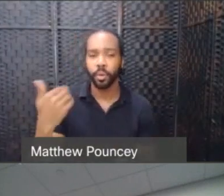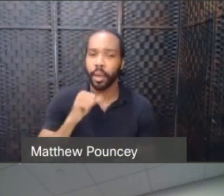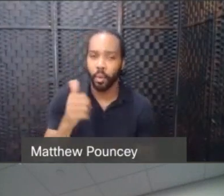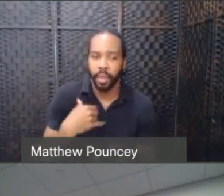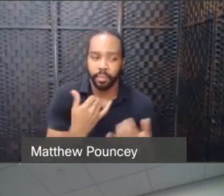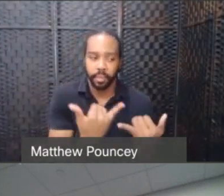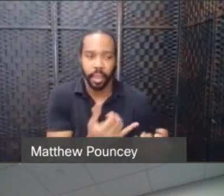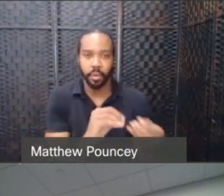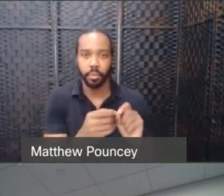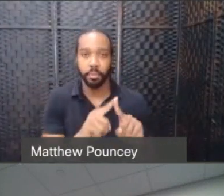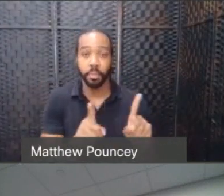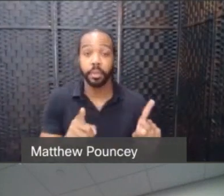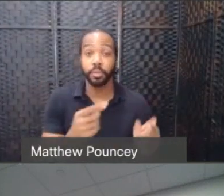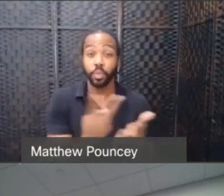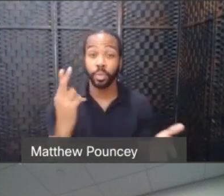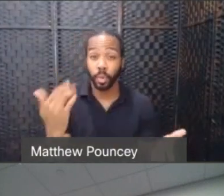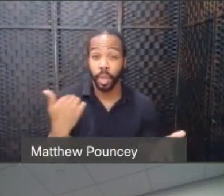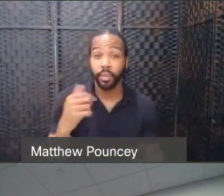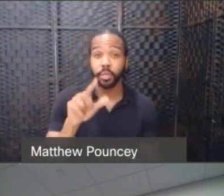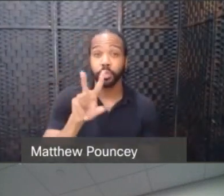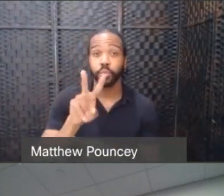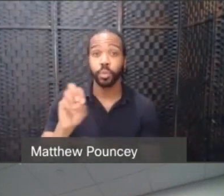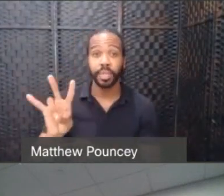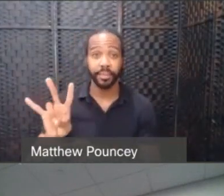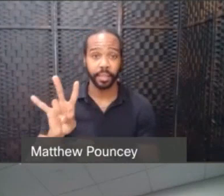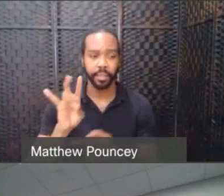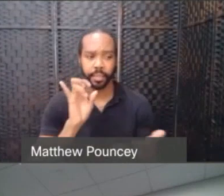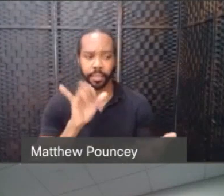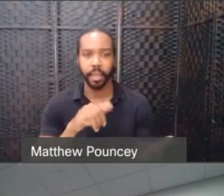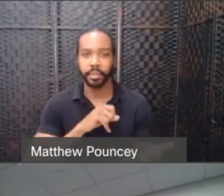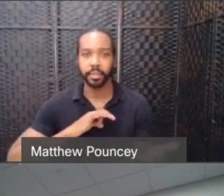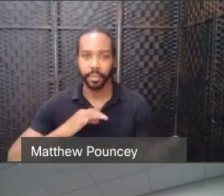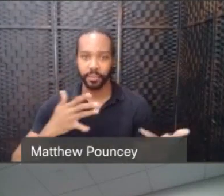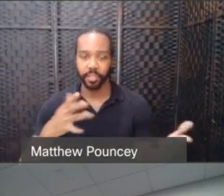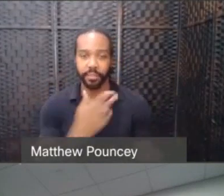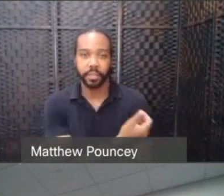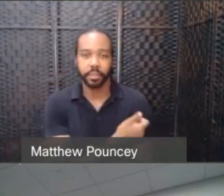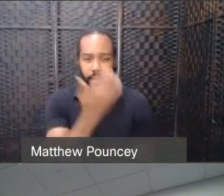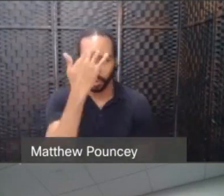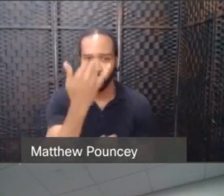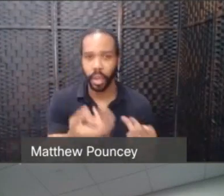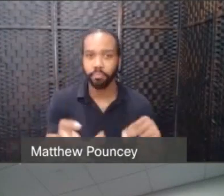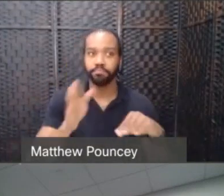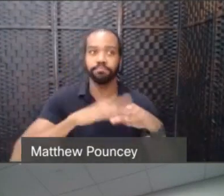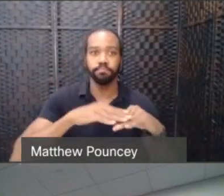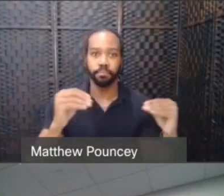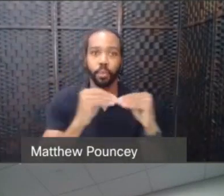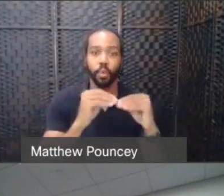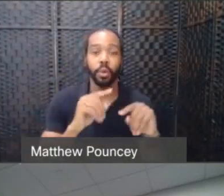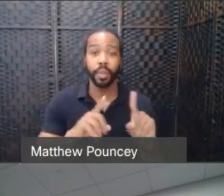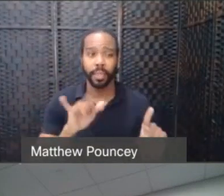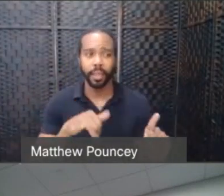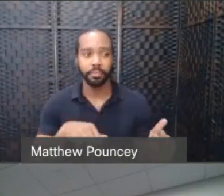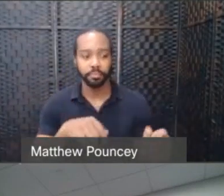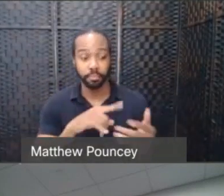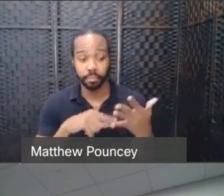but we were at 207 staff vaccinated. I know we're higher than that now, but it really has been a big incentive. I feel like we